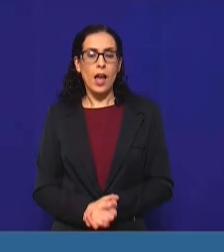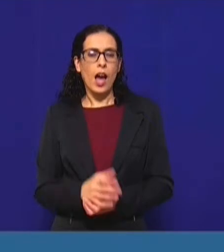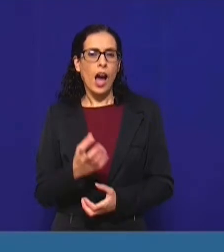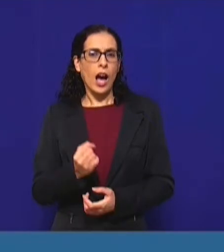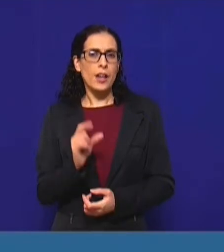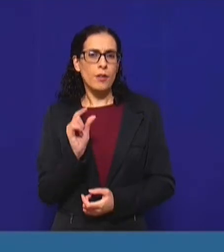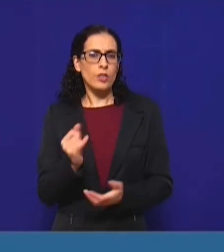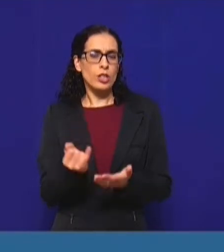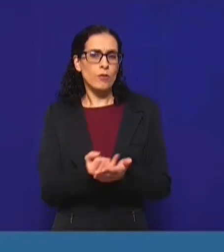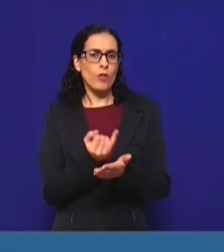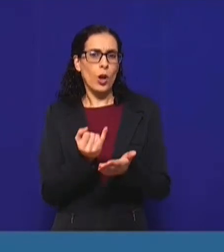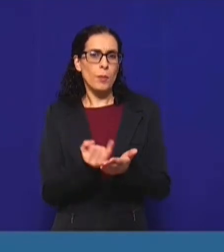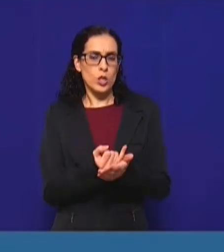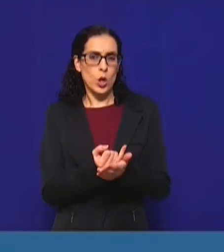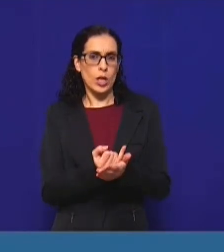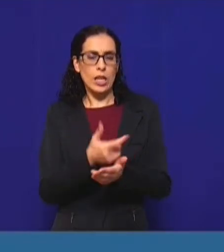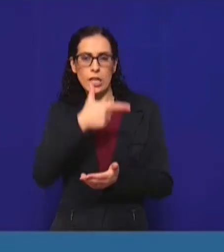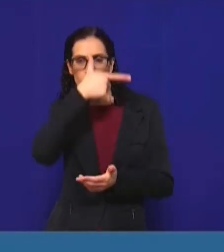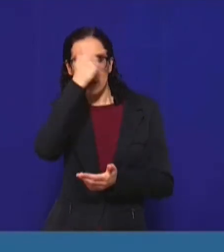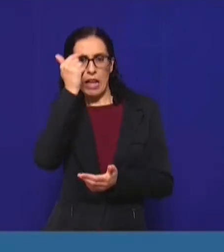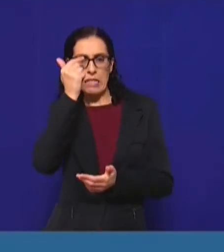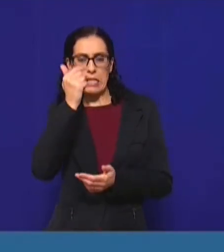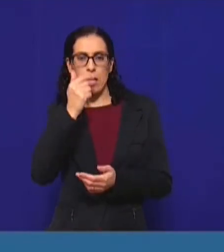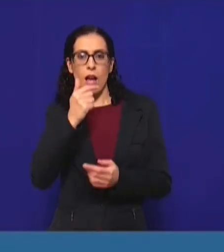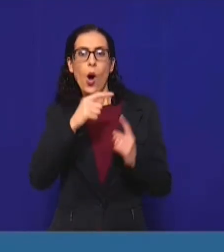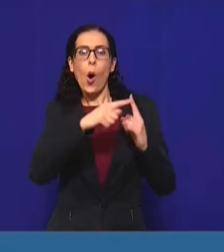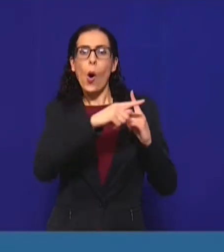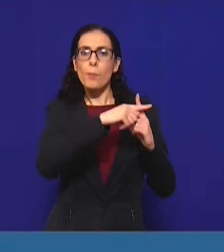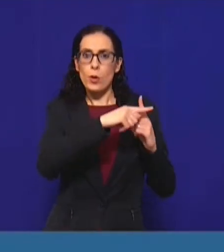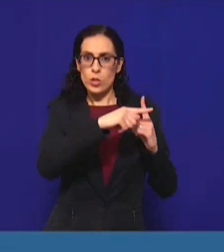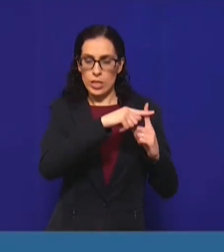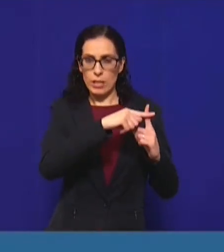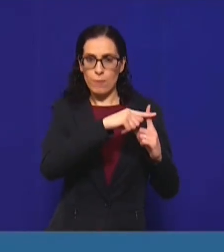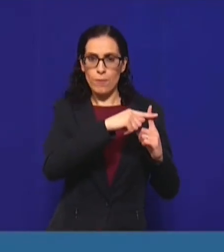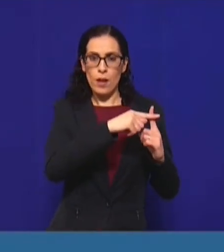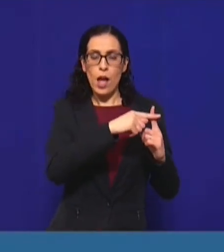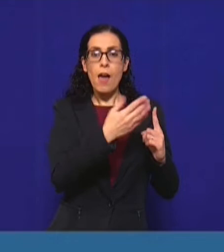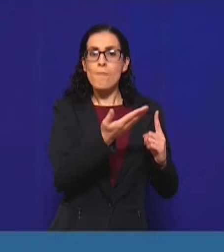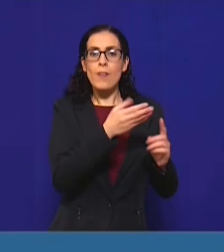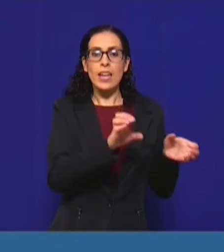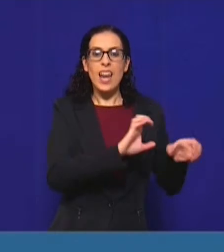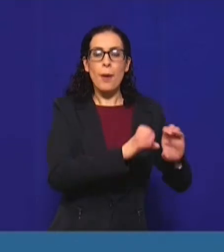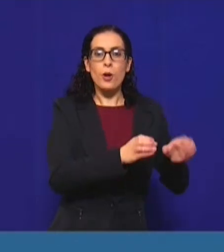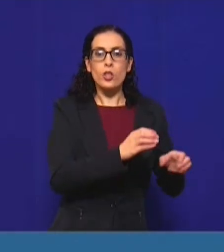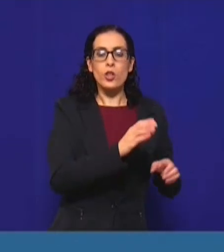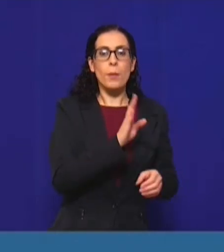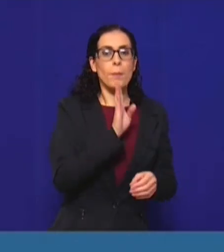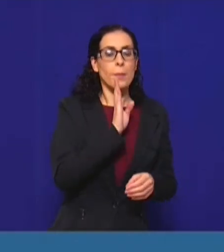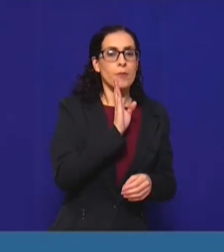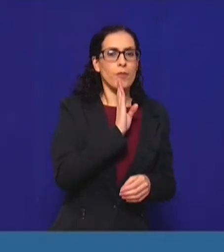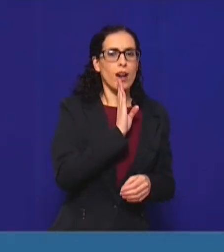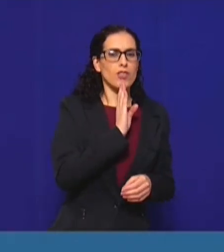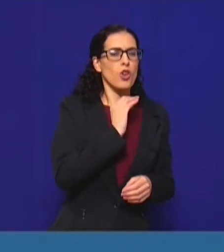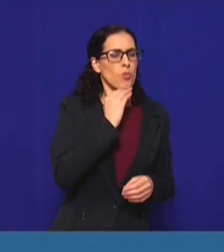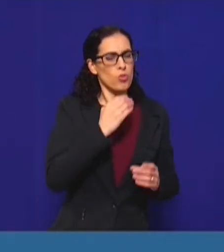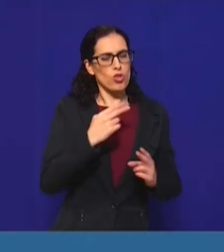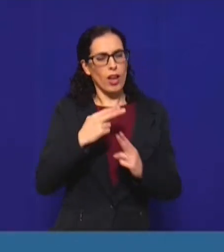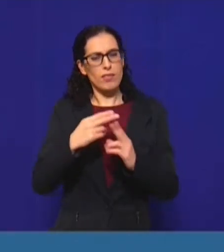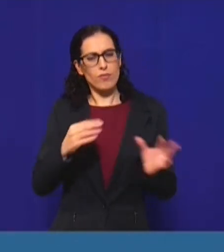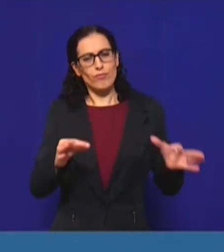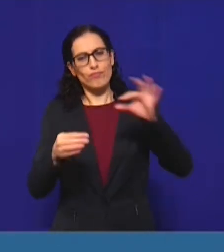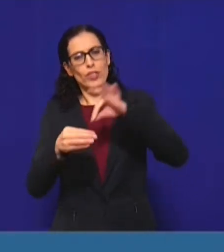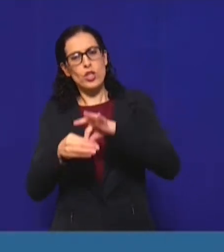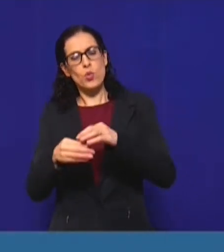informazzjoni li swab test li jirriżultaw pożittivi minn laboratorji privati mhux jiġu inkluż mal-istatistika uffiċjali li joħroġ